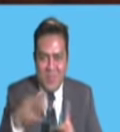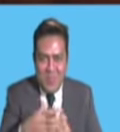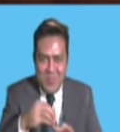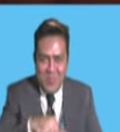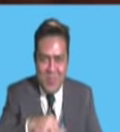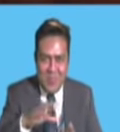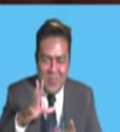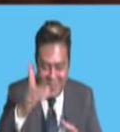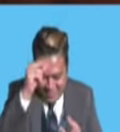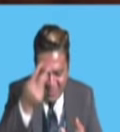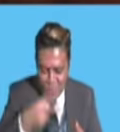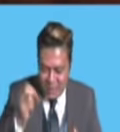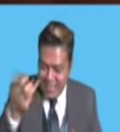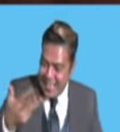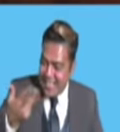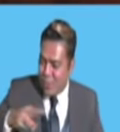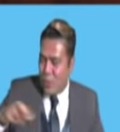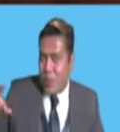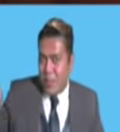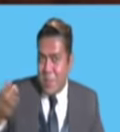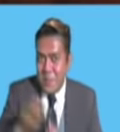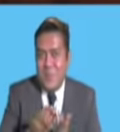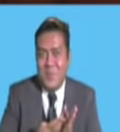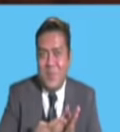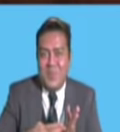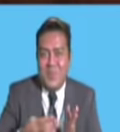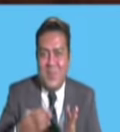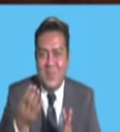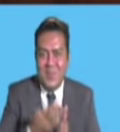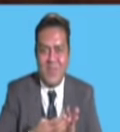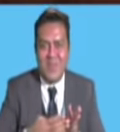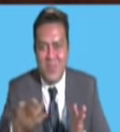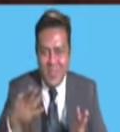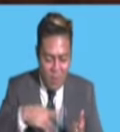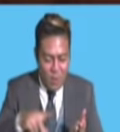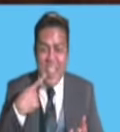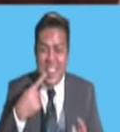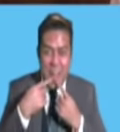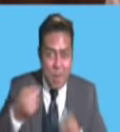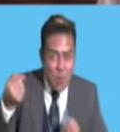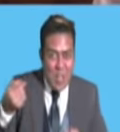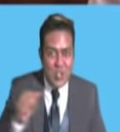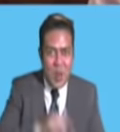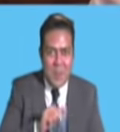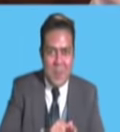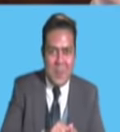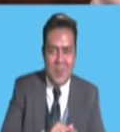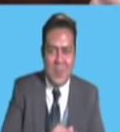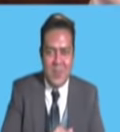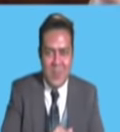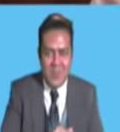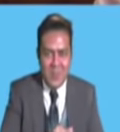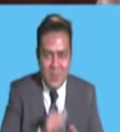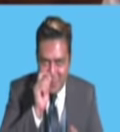the 2019-2020 budget for $50,000 allocated for the Tambua Shop for the next financial year. Honourable Speaker,